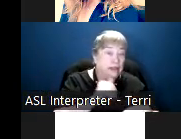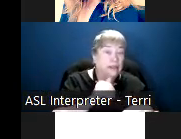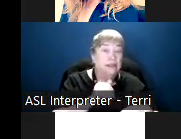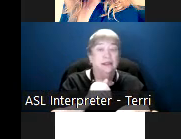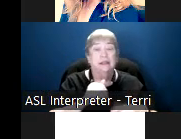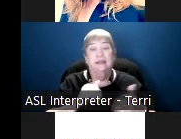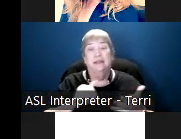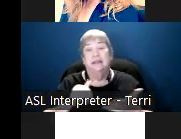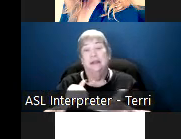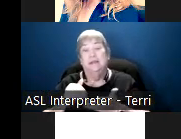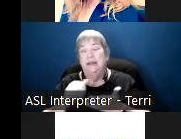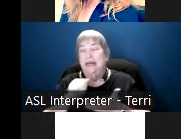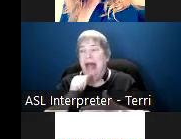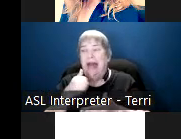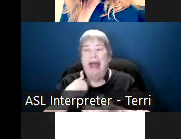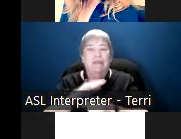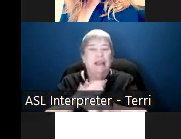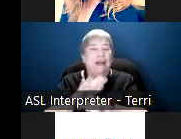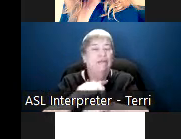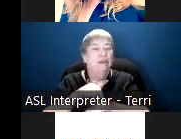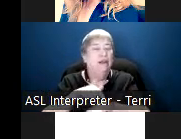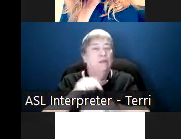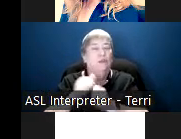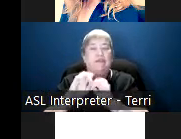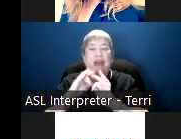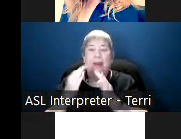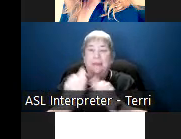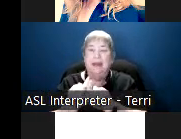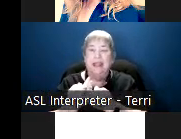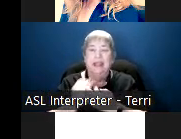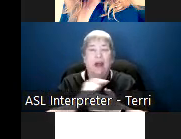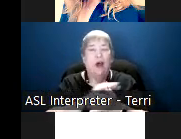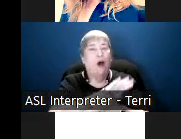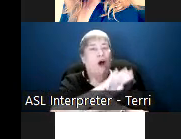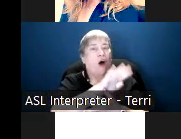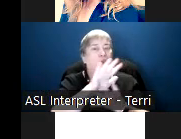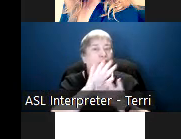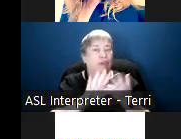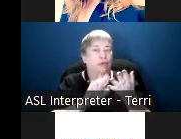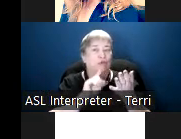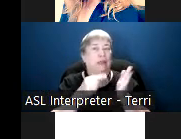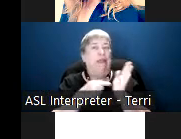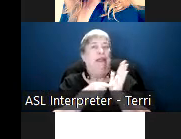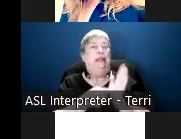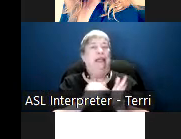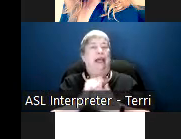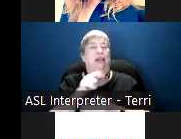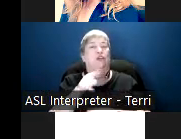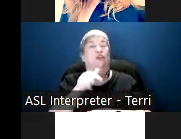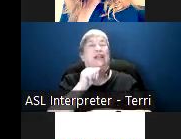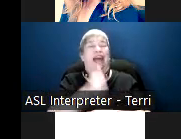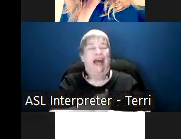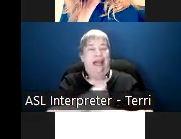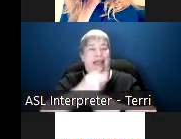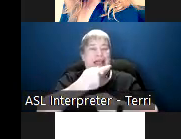Excellent. Thank you all for sharing these. There, keep them coming in the chat, so folks feel free to read that as we go through